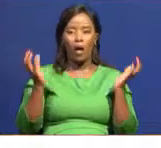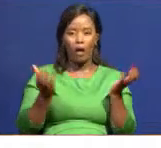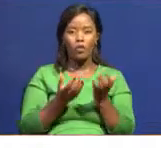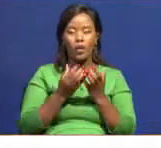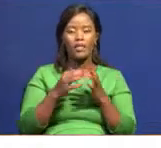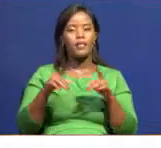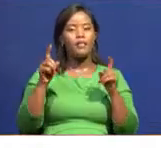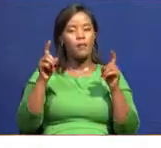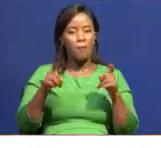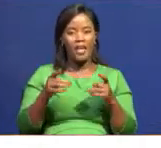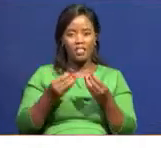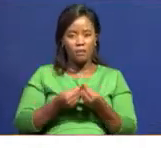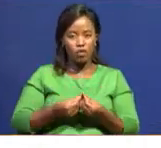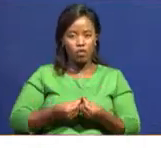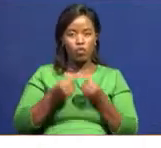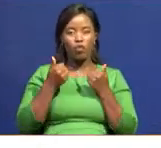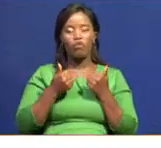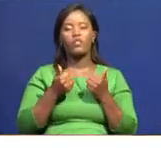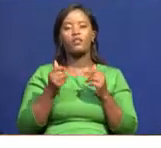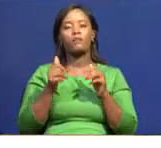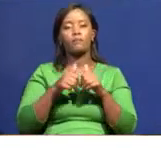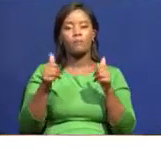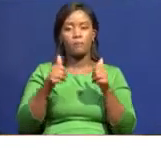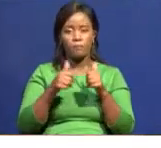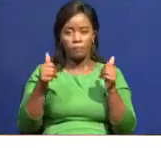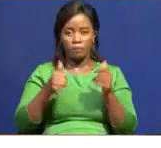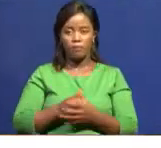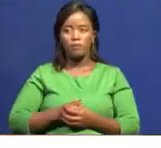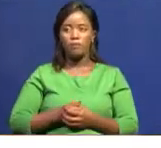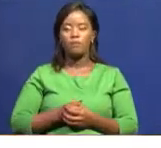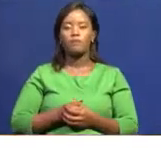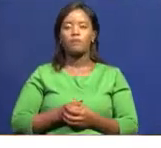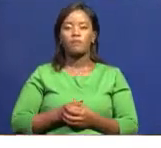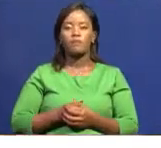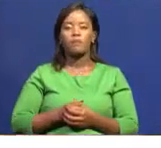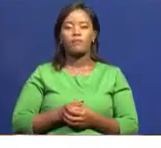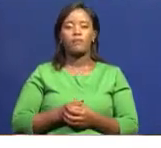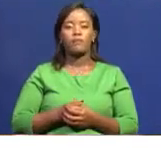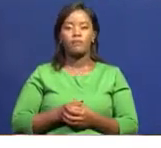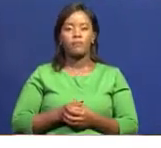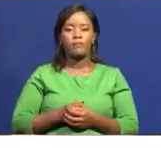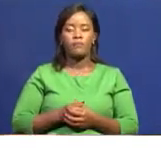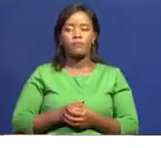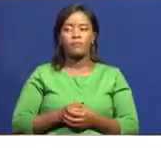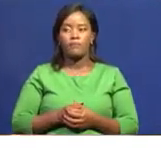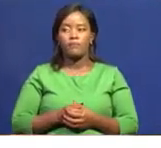tackled with concerted efforts. Betty Kiptum, Lunchtime News.